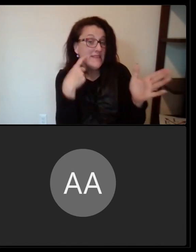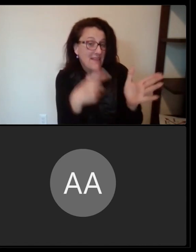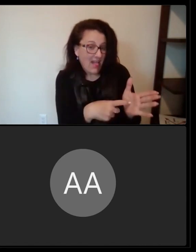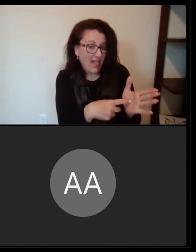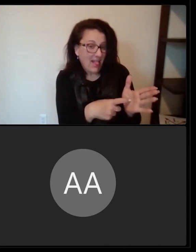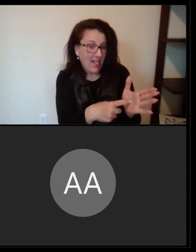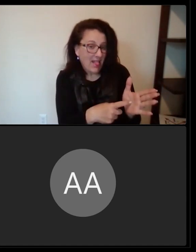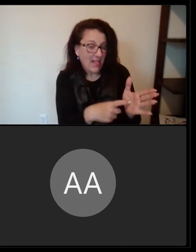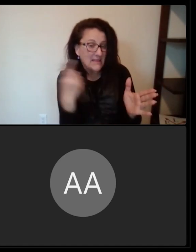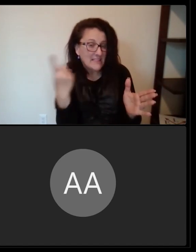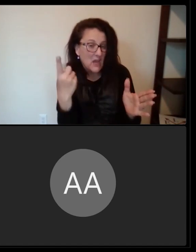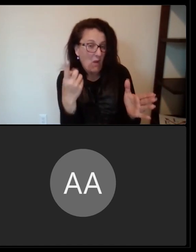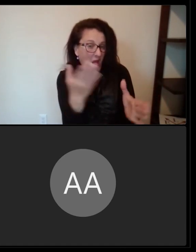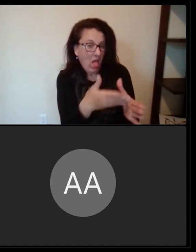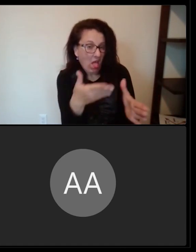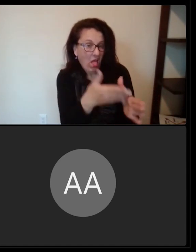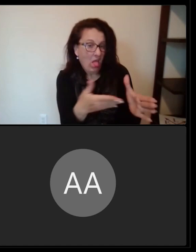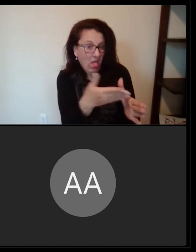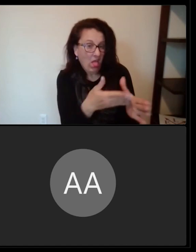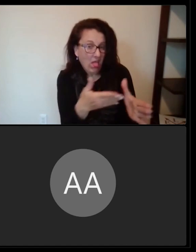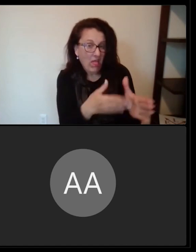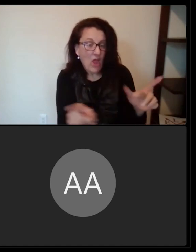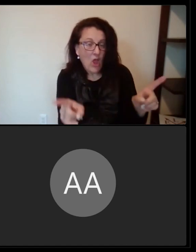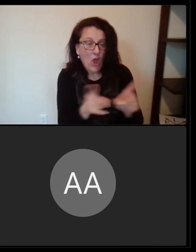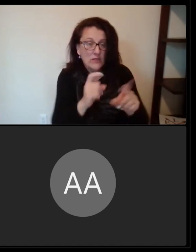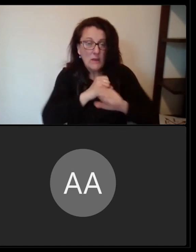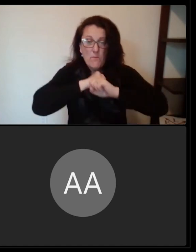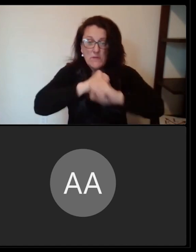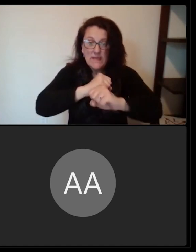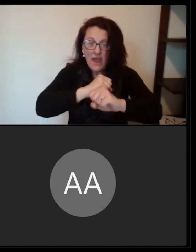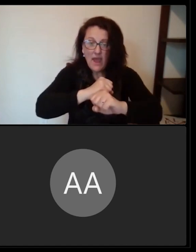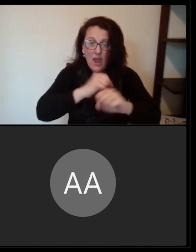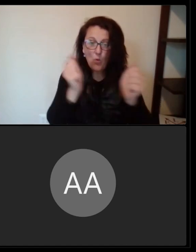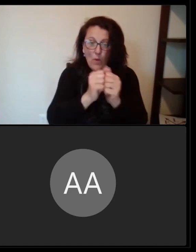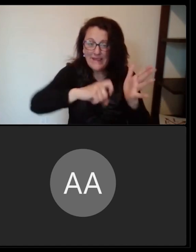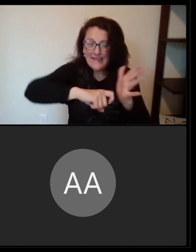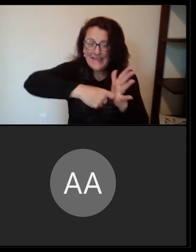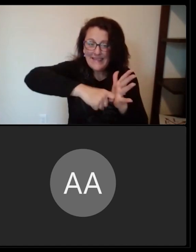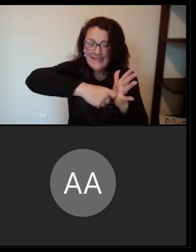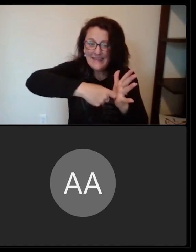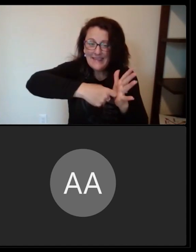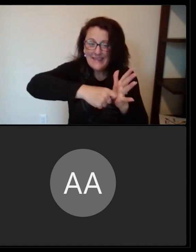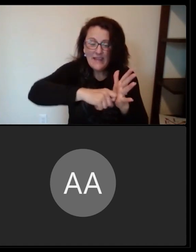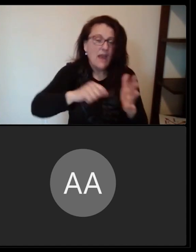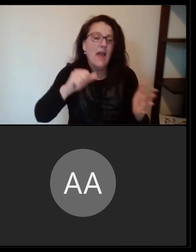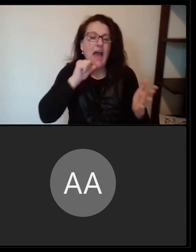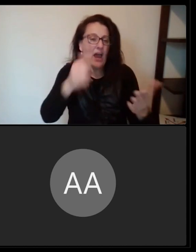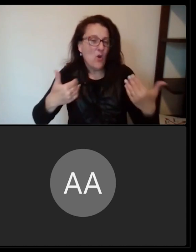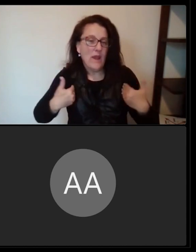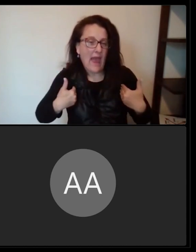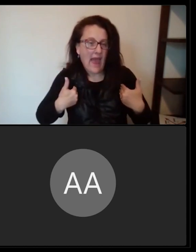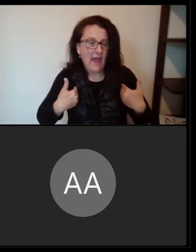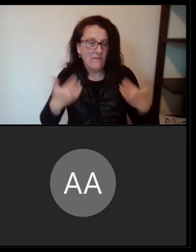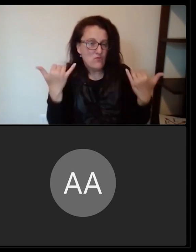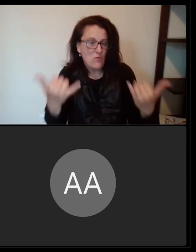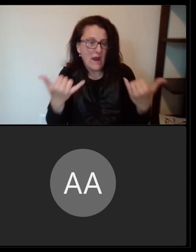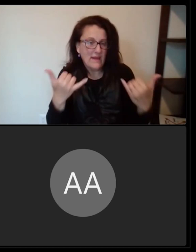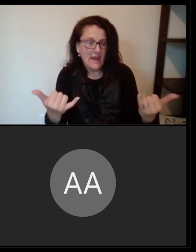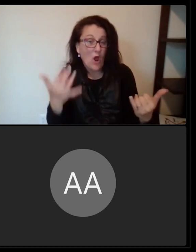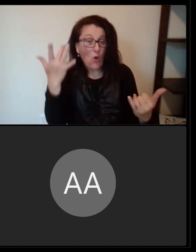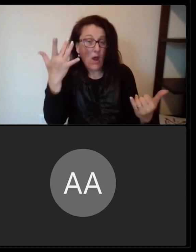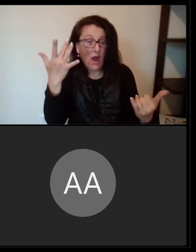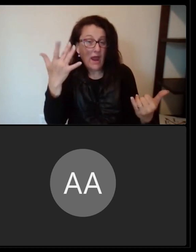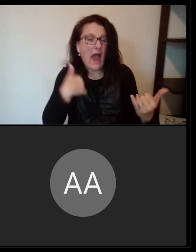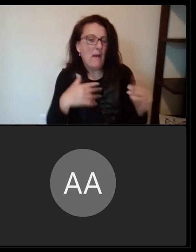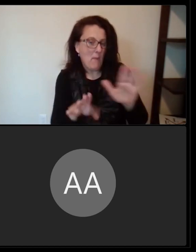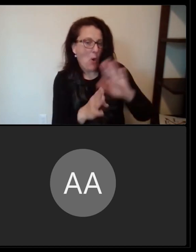any tampering. It is also protected by a key. I don't have any of those seals on because I am going to be opening